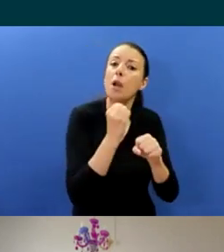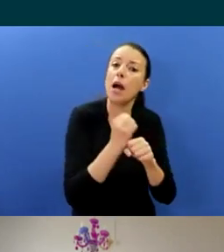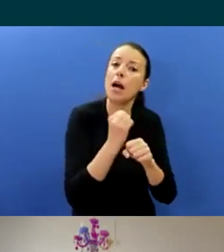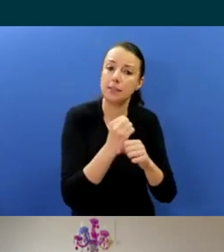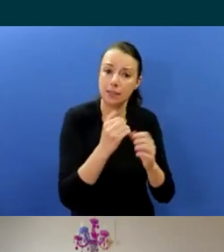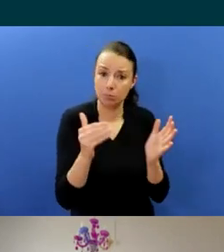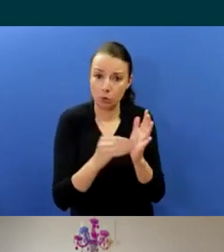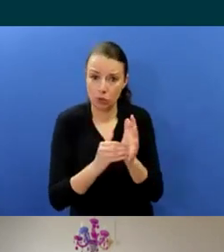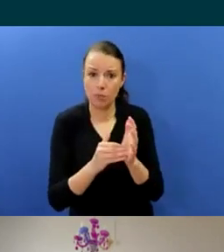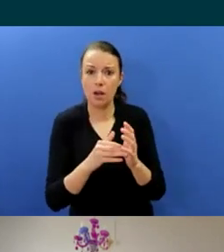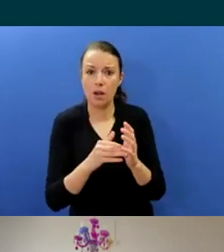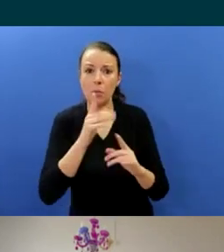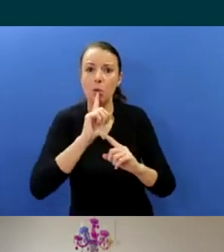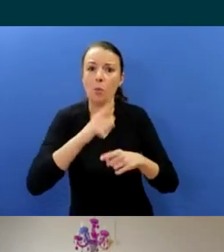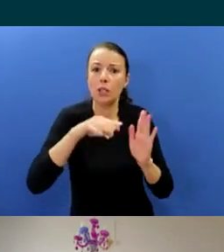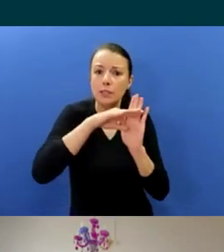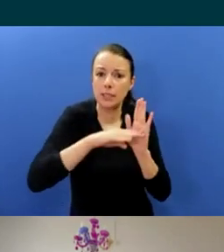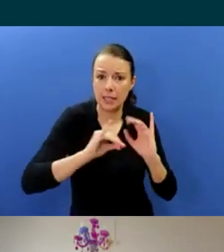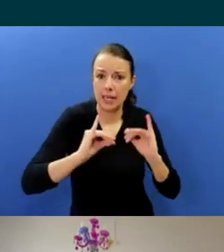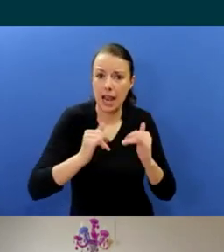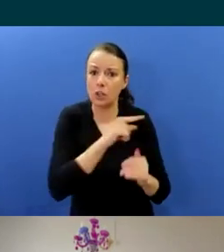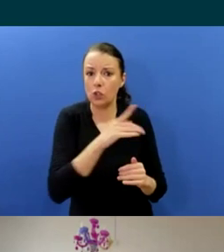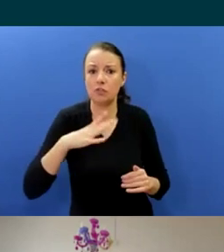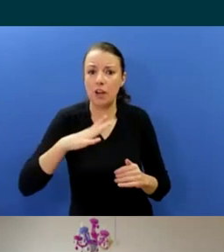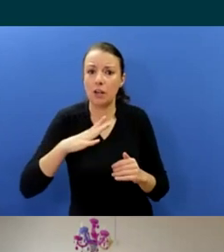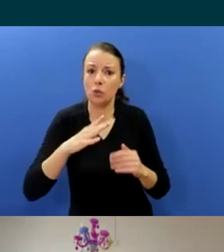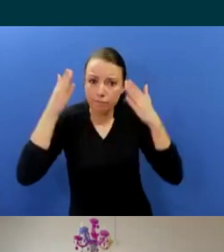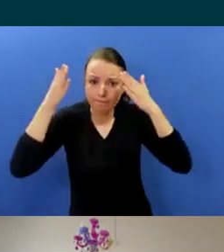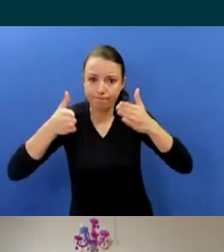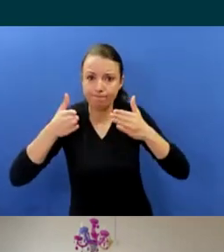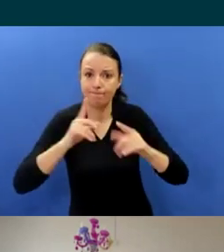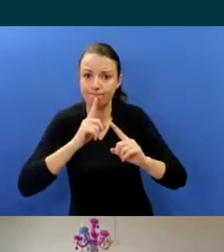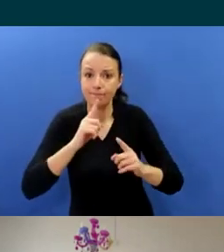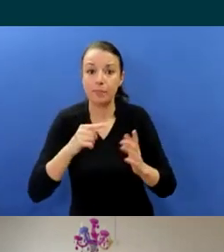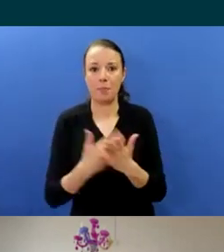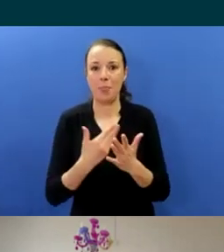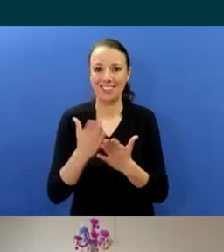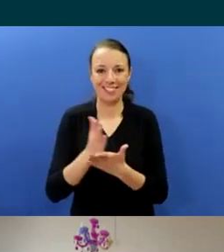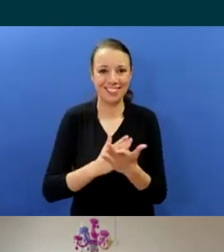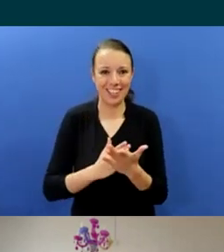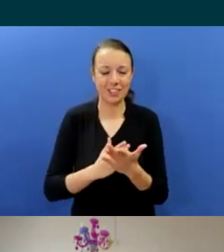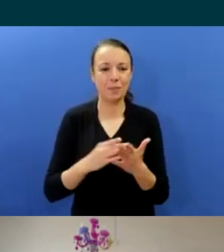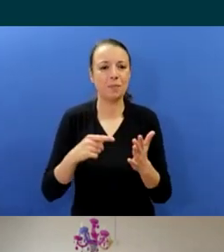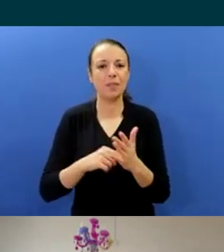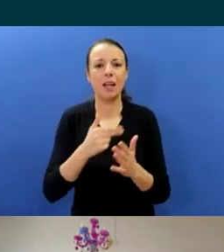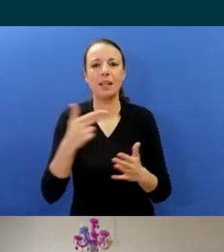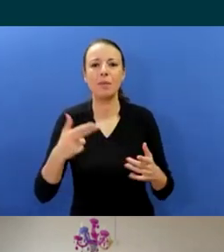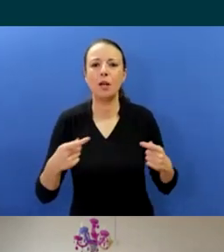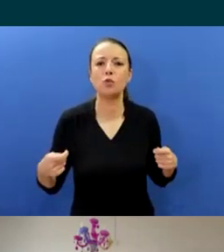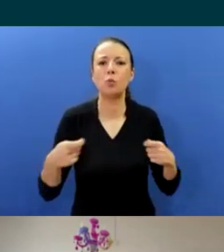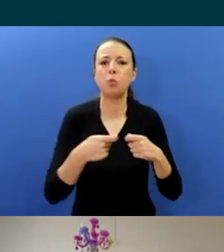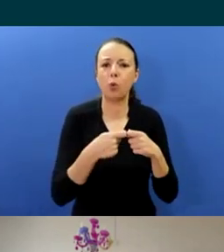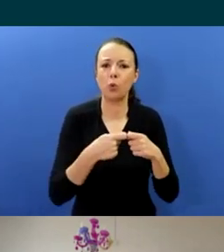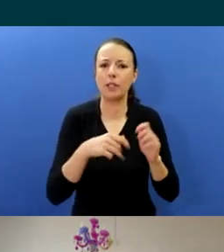this part, group cohesion, working rule, and learning on the subject is normally taking the first weekend